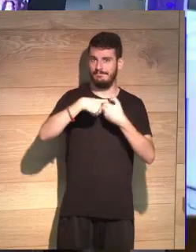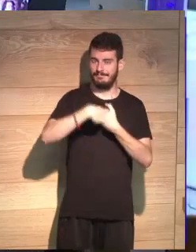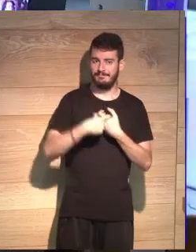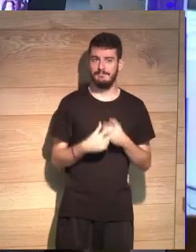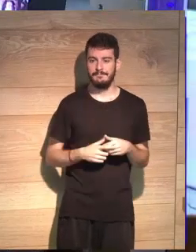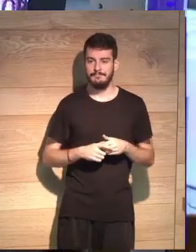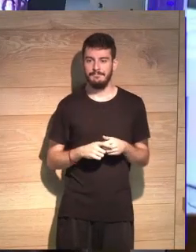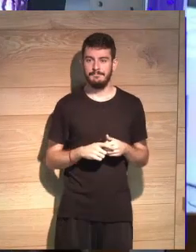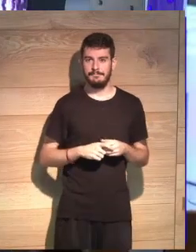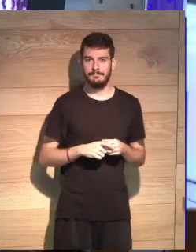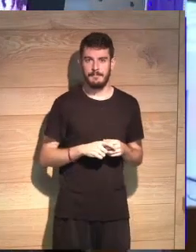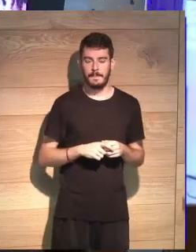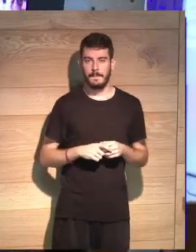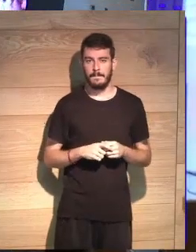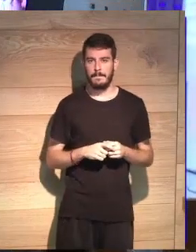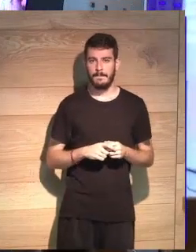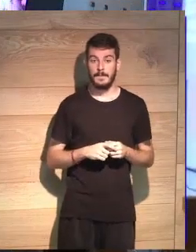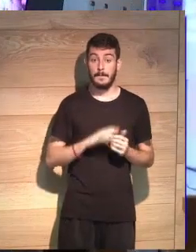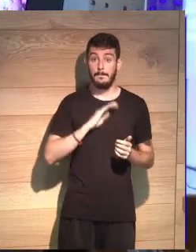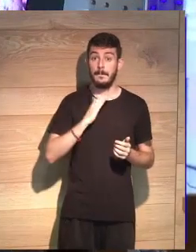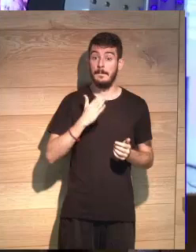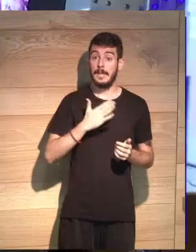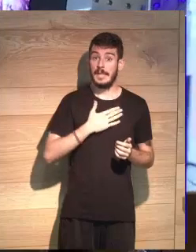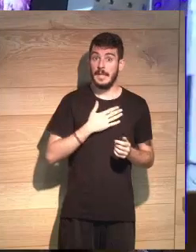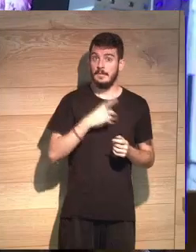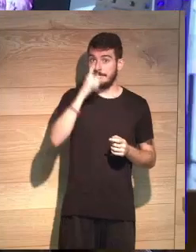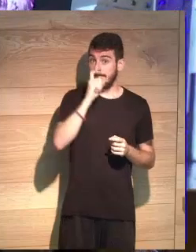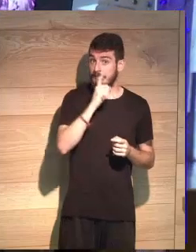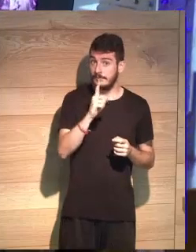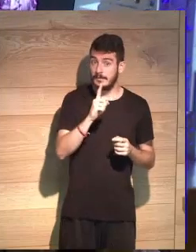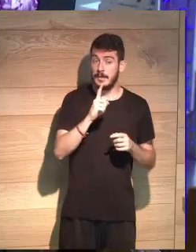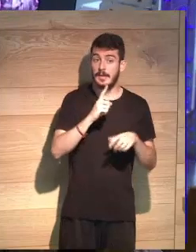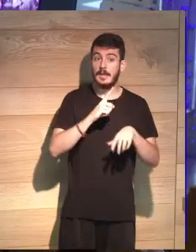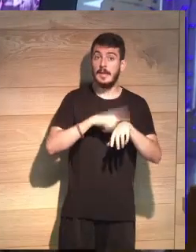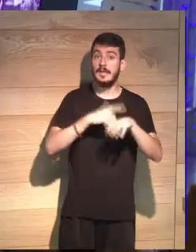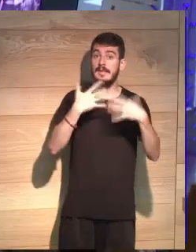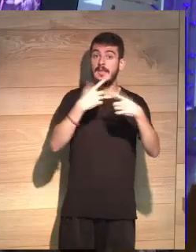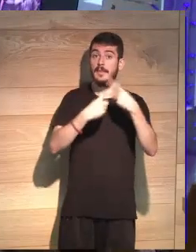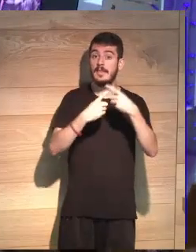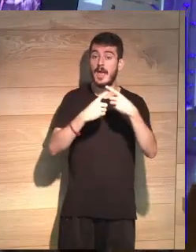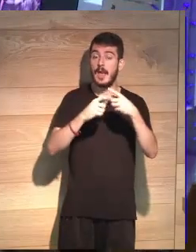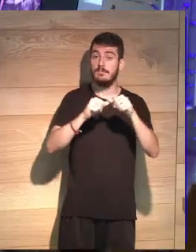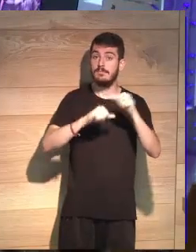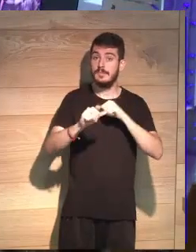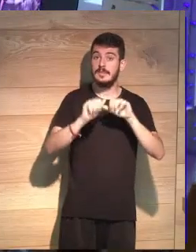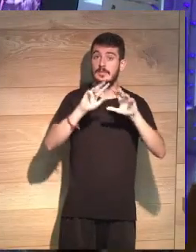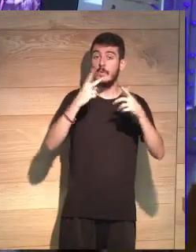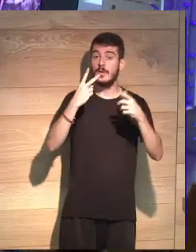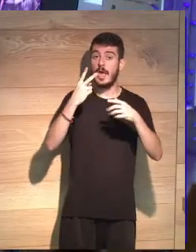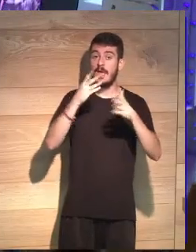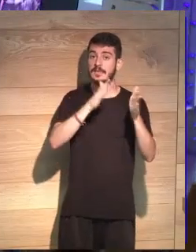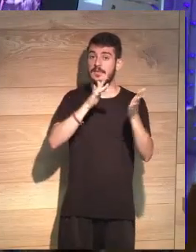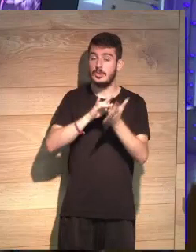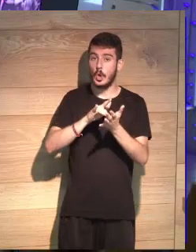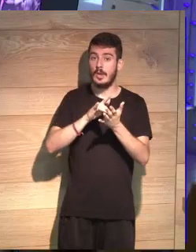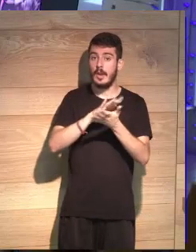and for participating. Tomorrow We'll start at 10:30 with the second